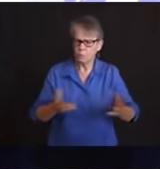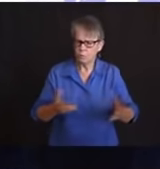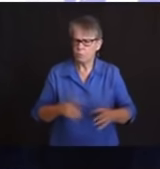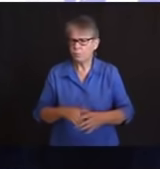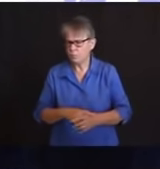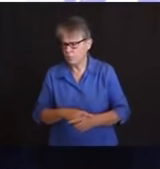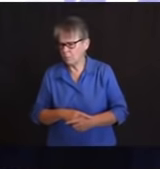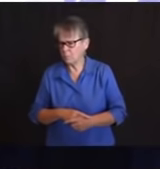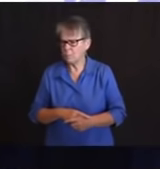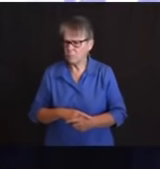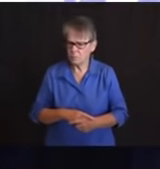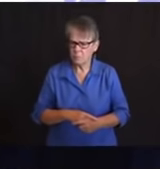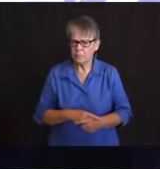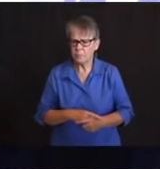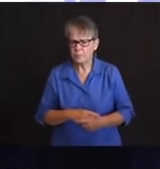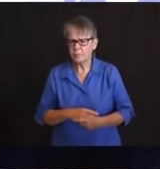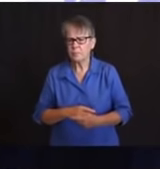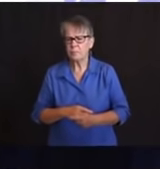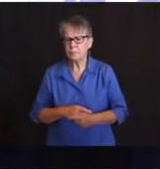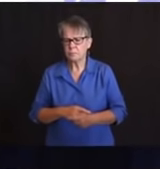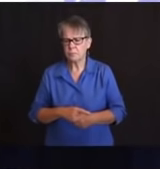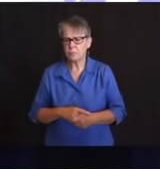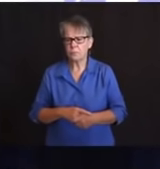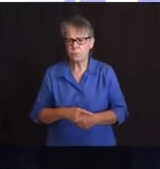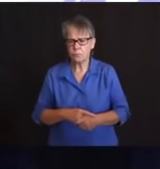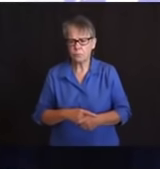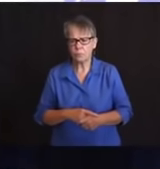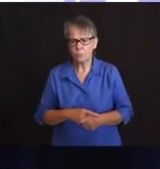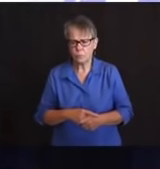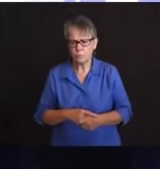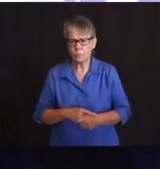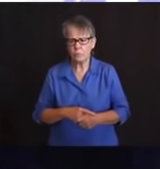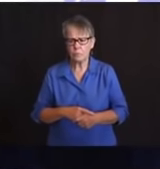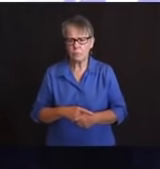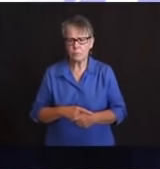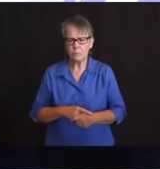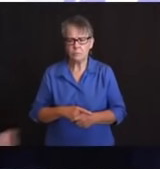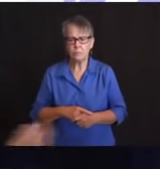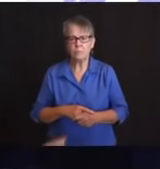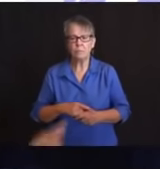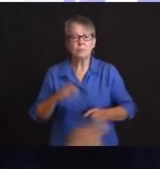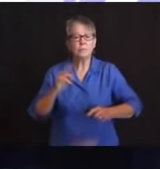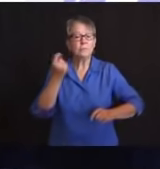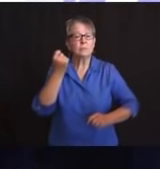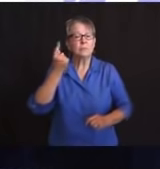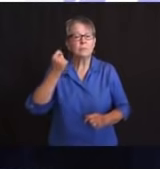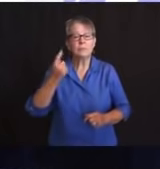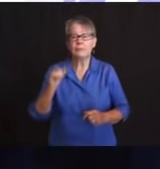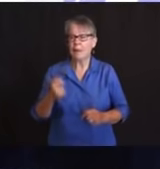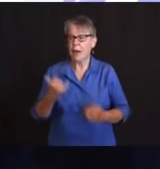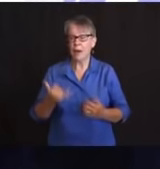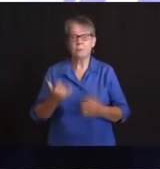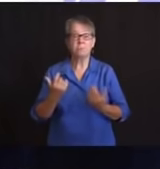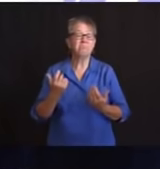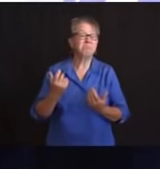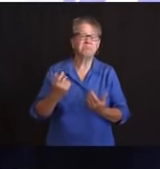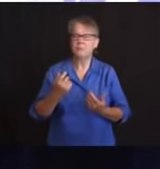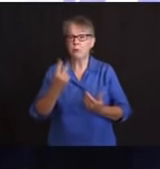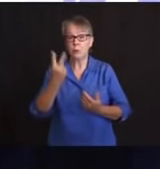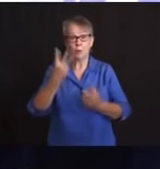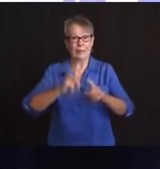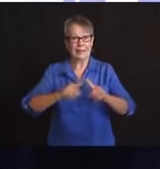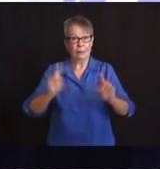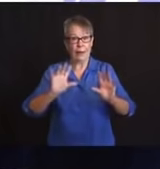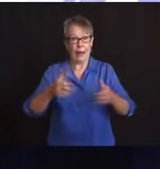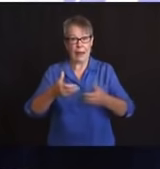the matrix. We can get that to you. I'm sure you have it. The matrix is pretty specific. I don't know if Dr. Lifshitz